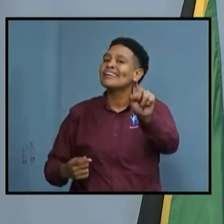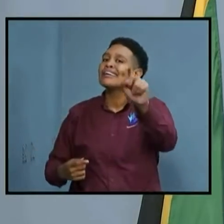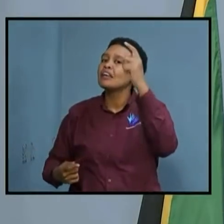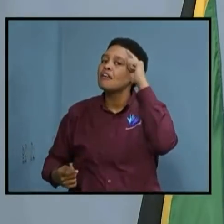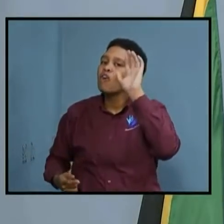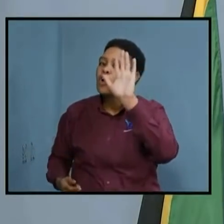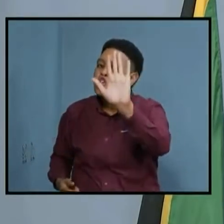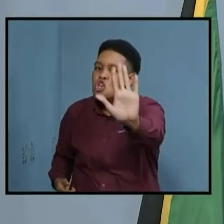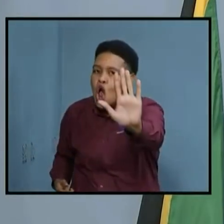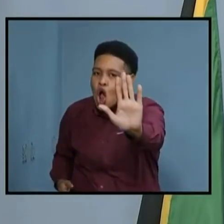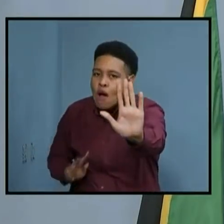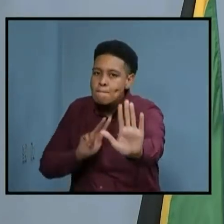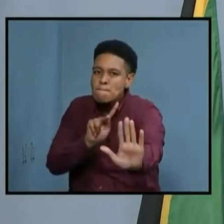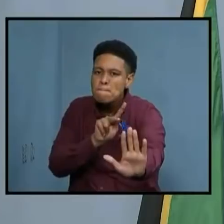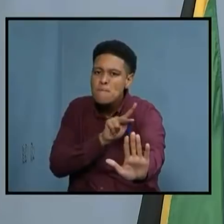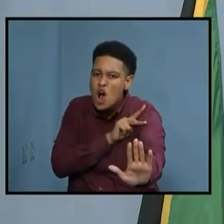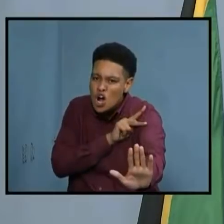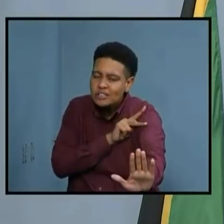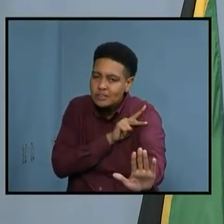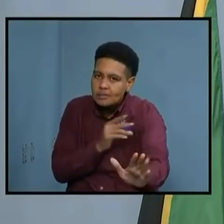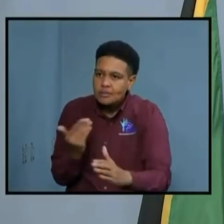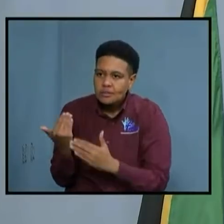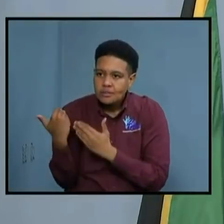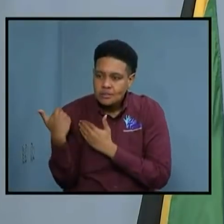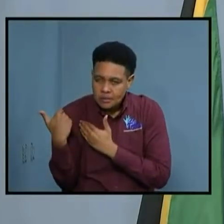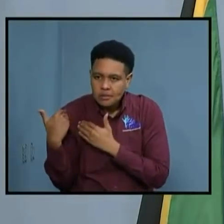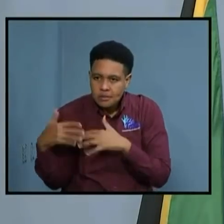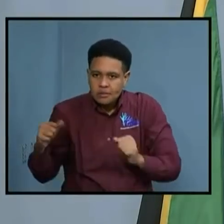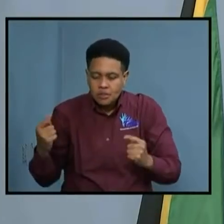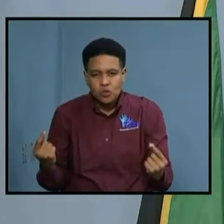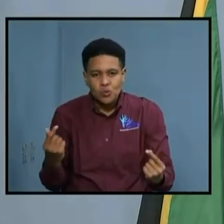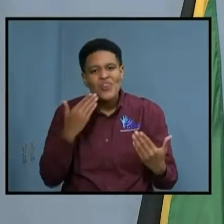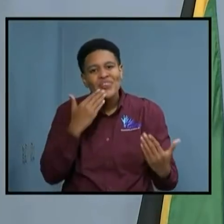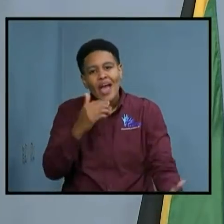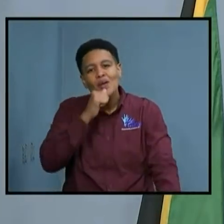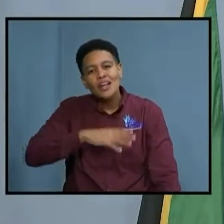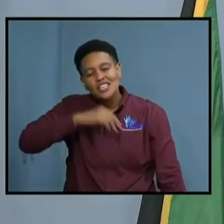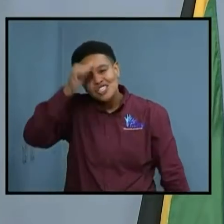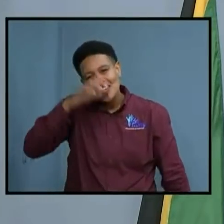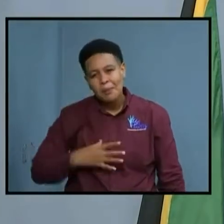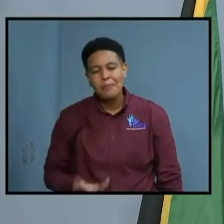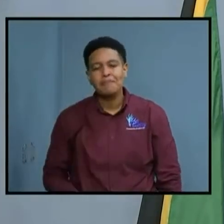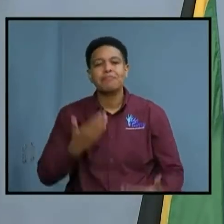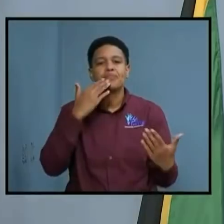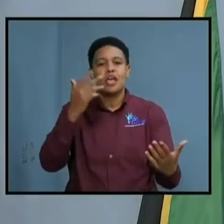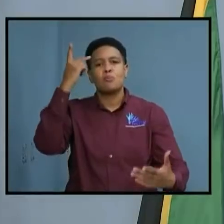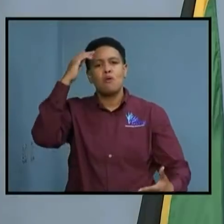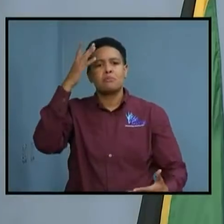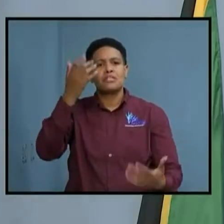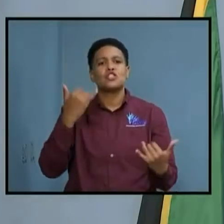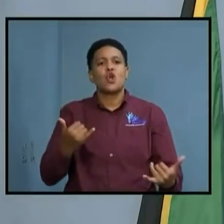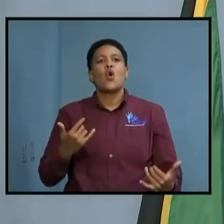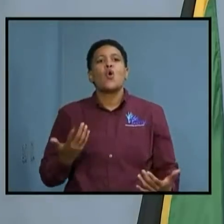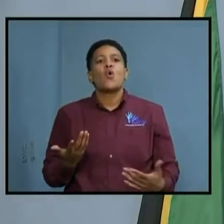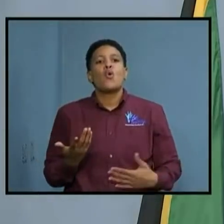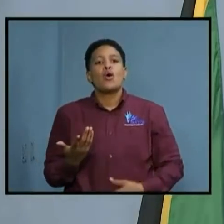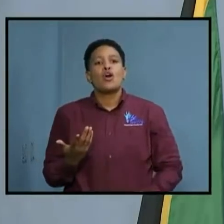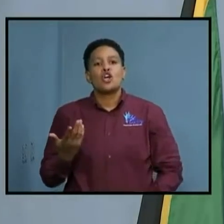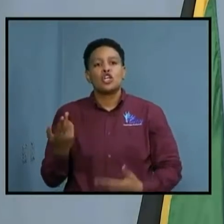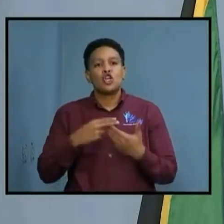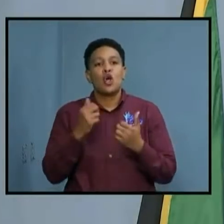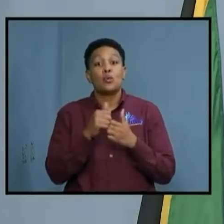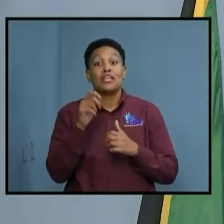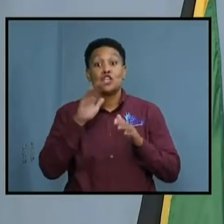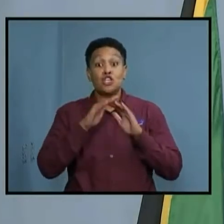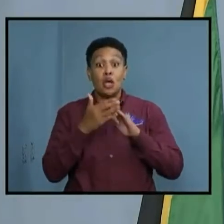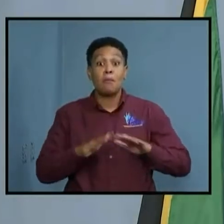your personal responsibility. Thank you very much, ladies and gentlemen. Thank you, Mr. Prime Minister. May I join with the rest